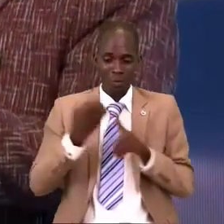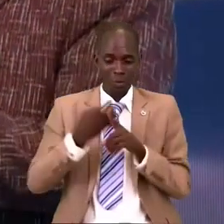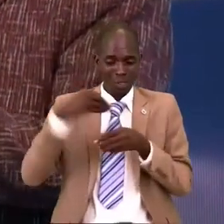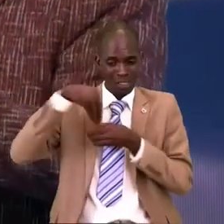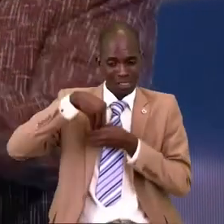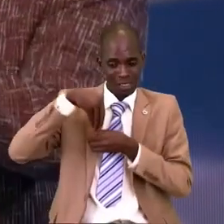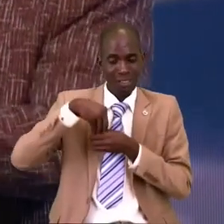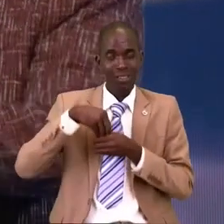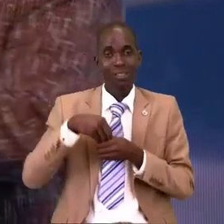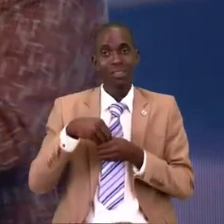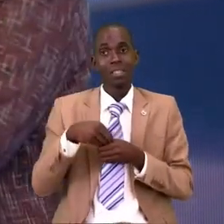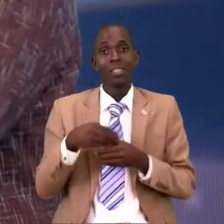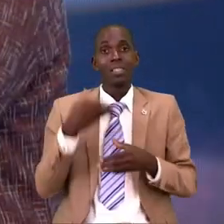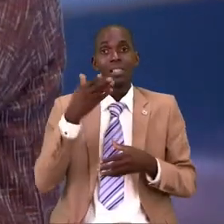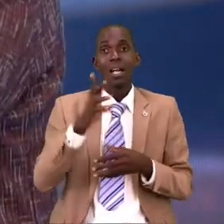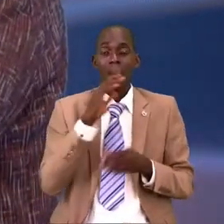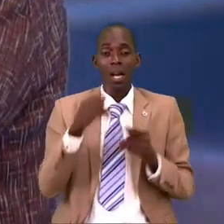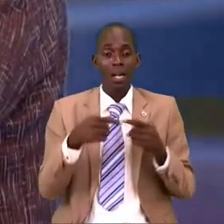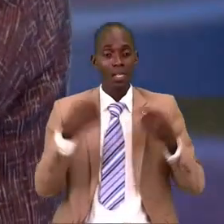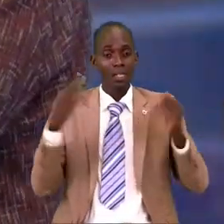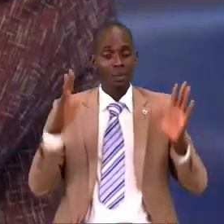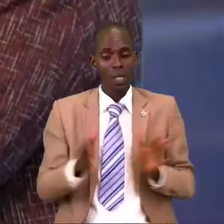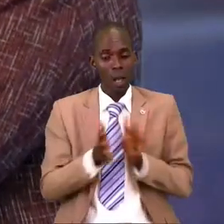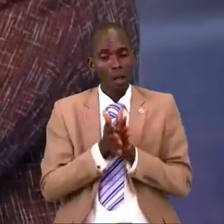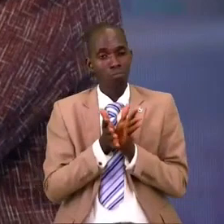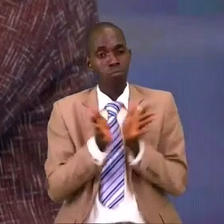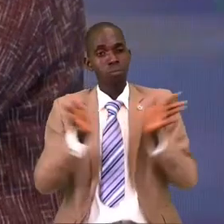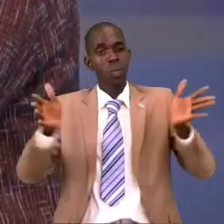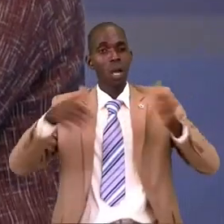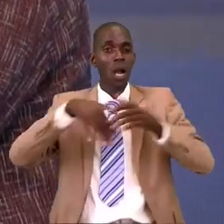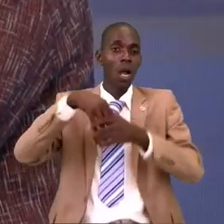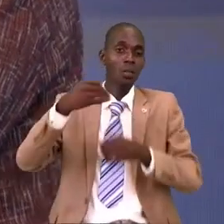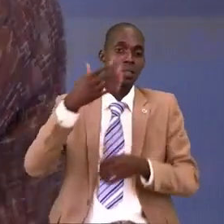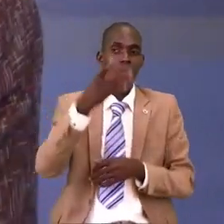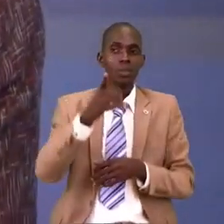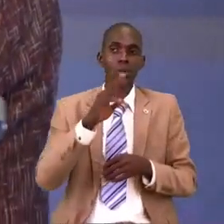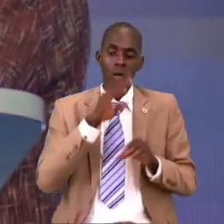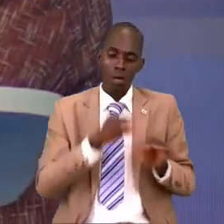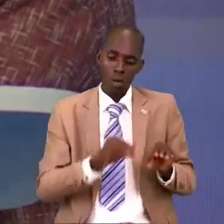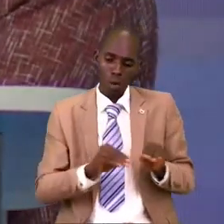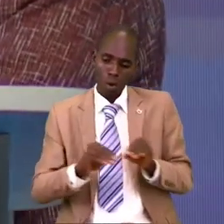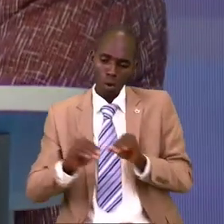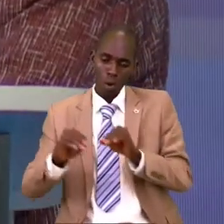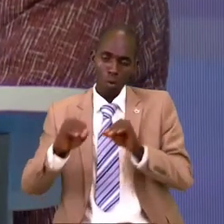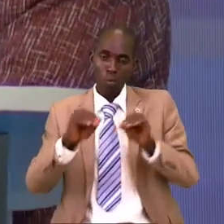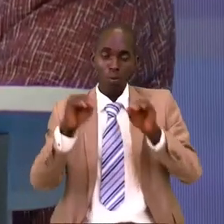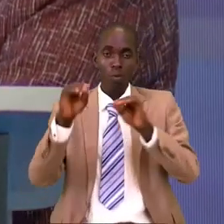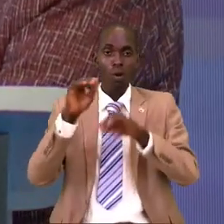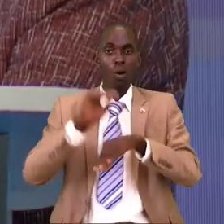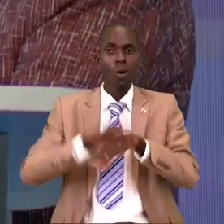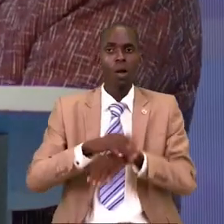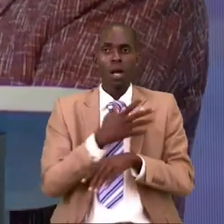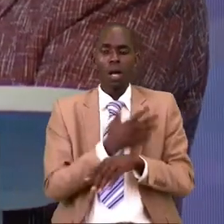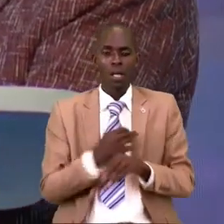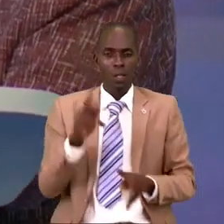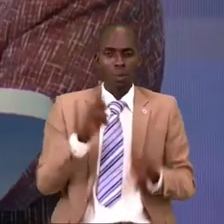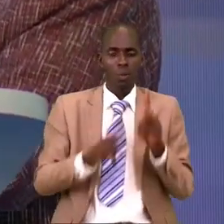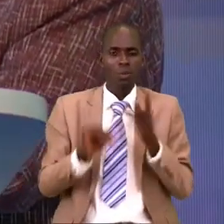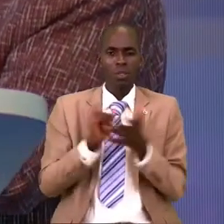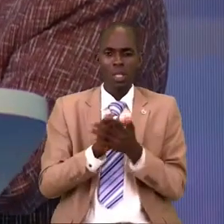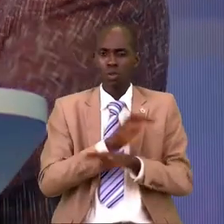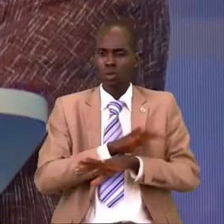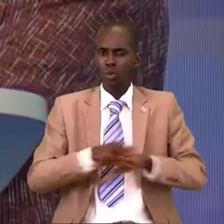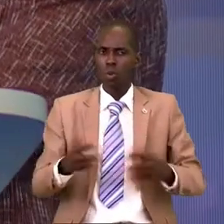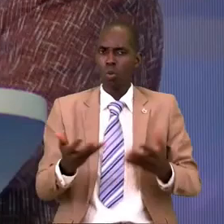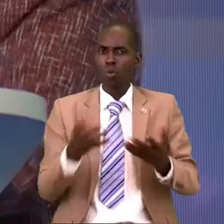the people that do not like the progress you are making, the success you are having, the joy you have, and the victory